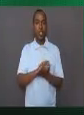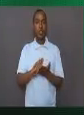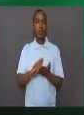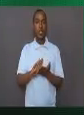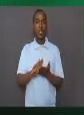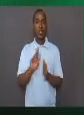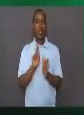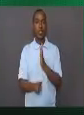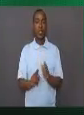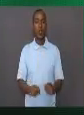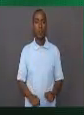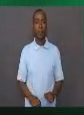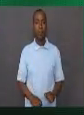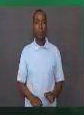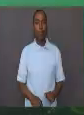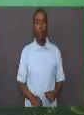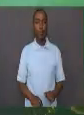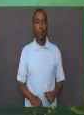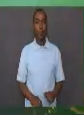object or the surface.